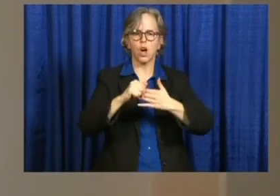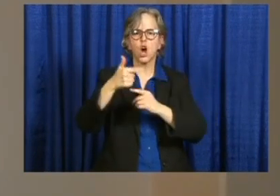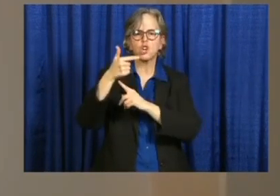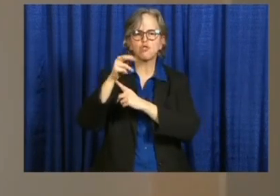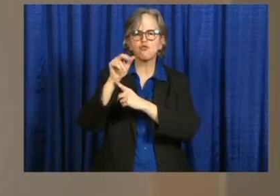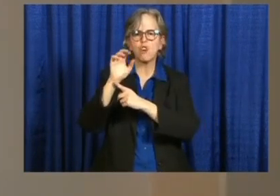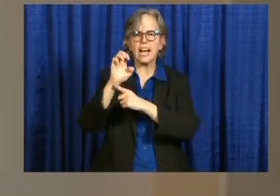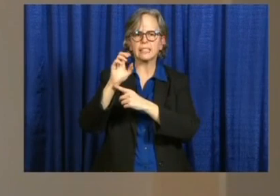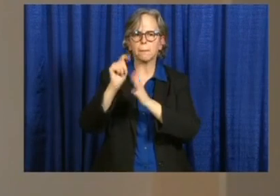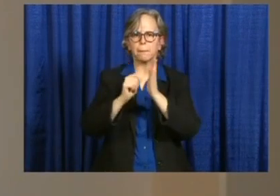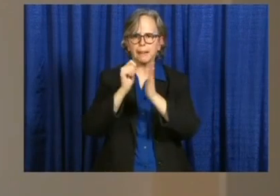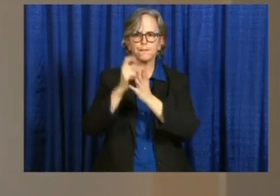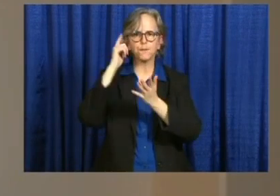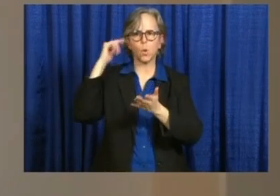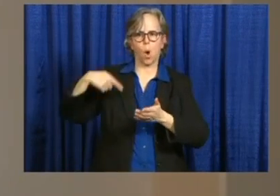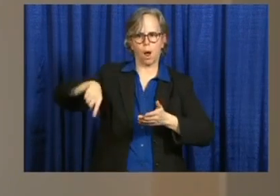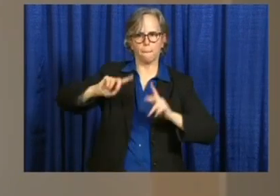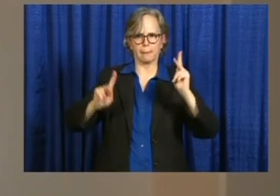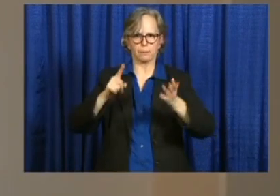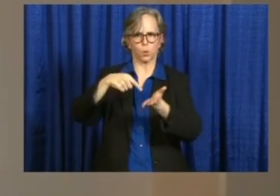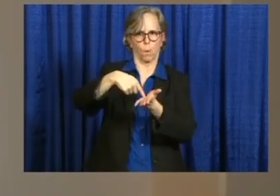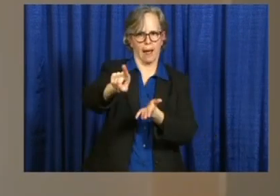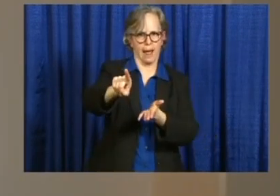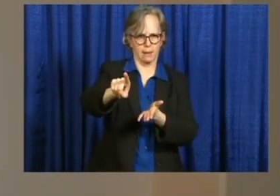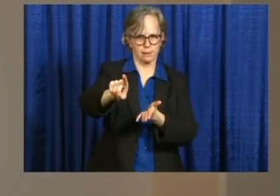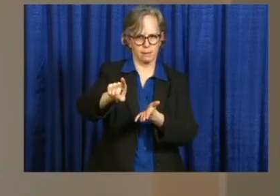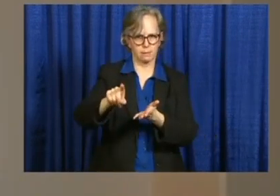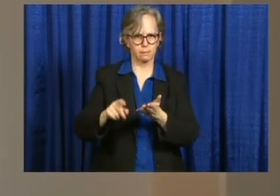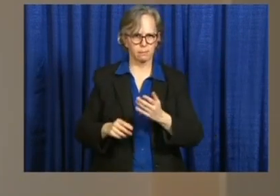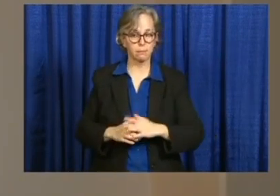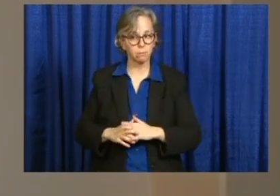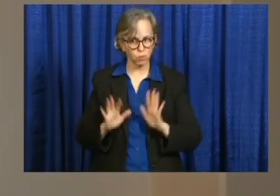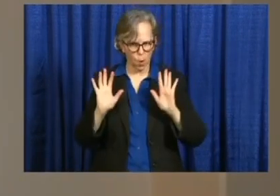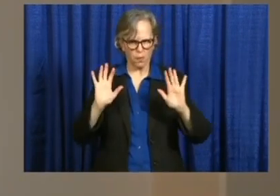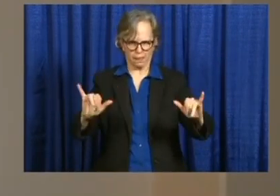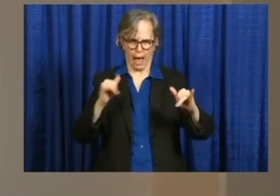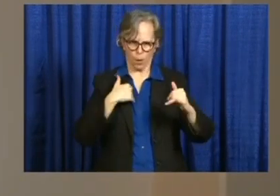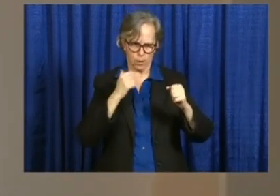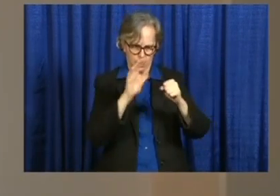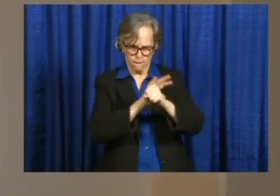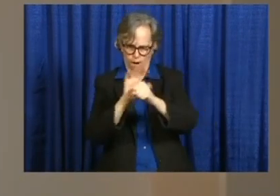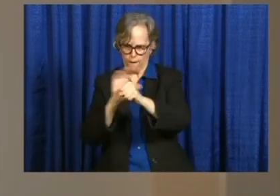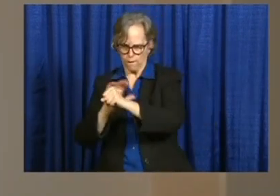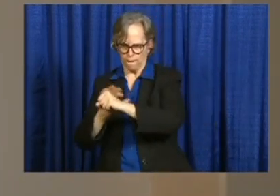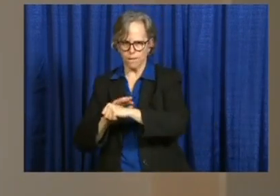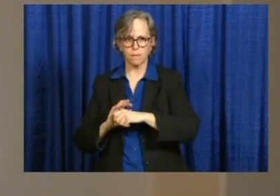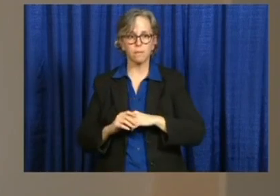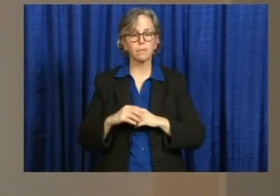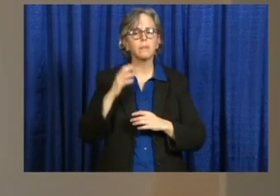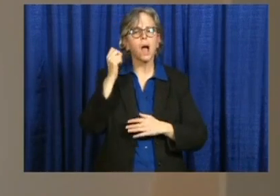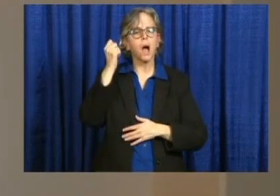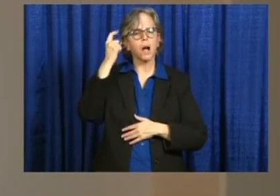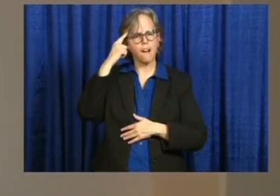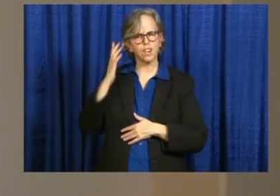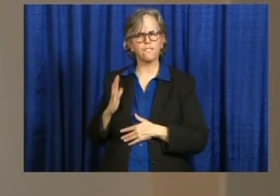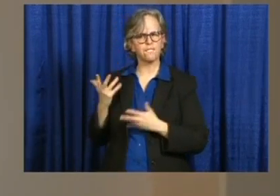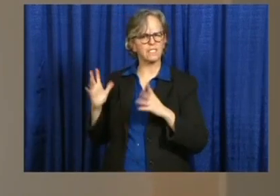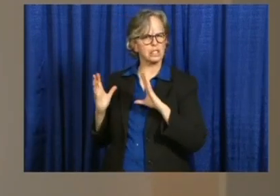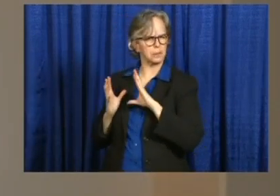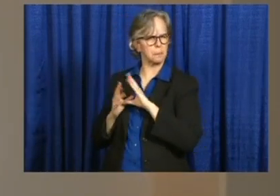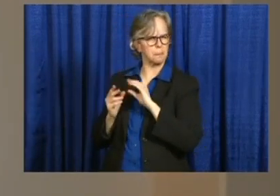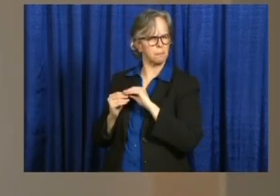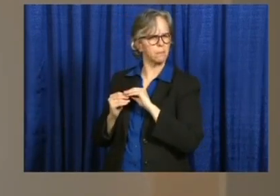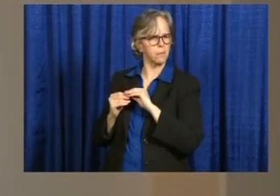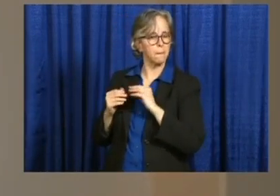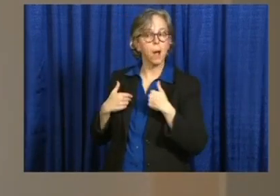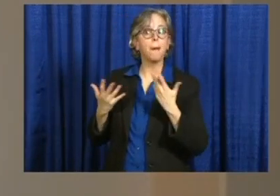for non-cancellation, for non-payment. Now, I'm going to say this is similar to what the governor said earlier. This doesn't mean you don't have to pay your bills.